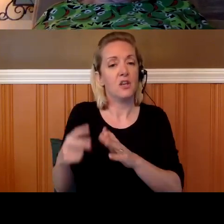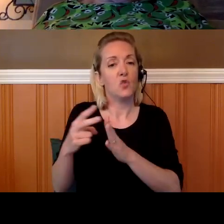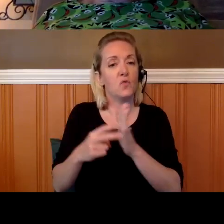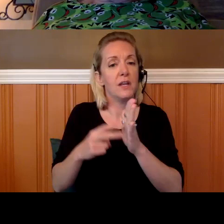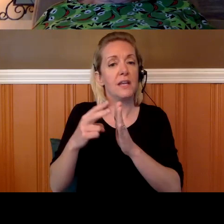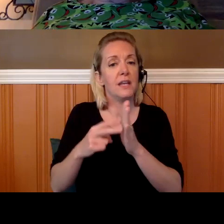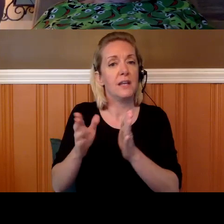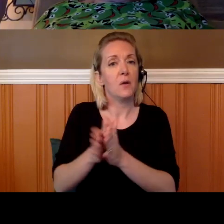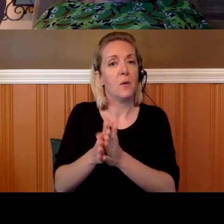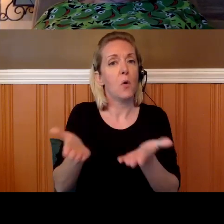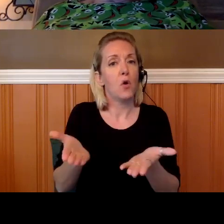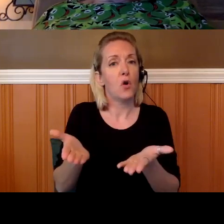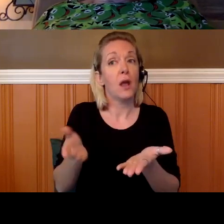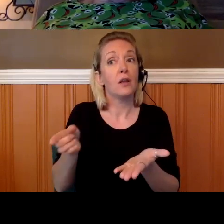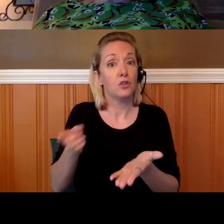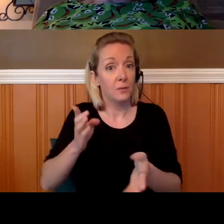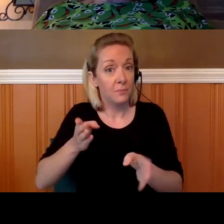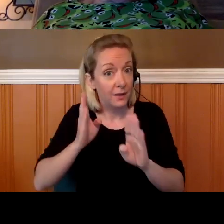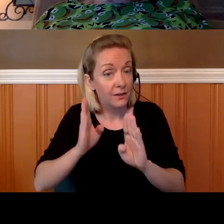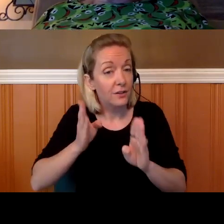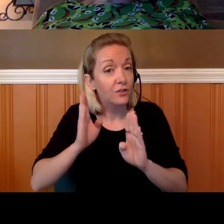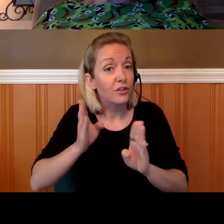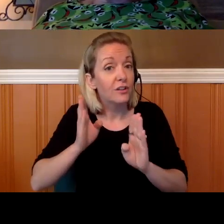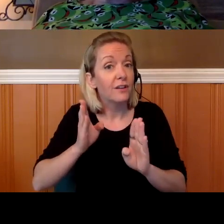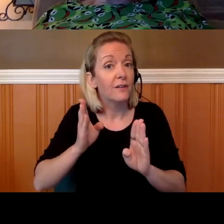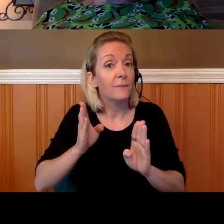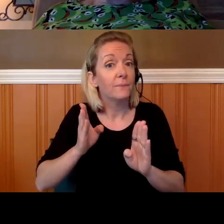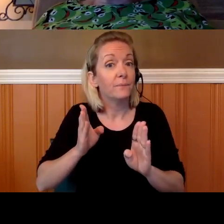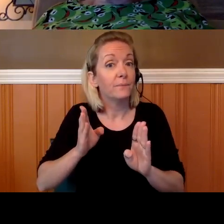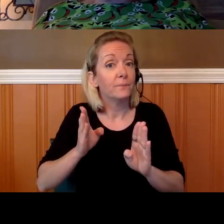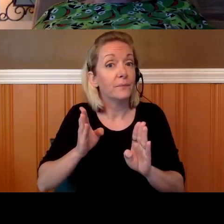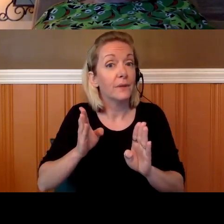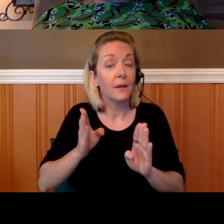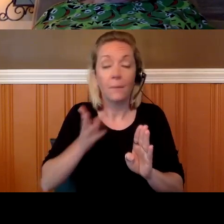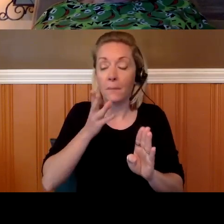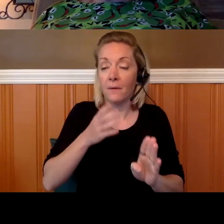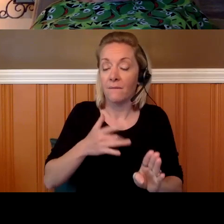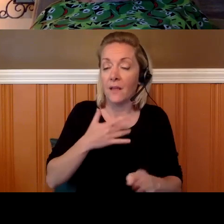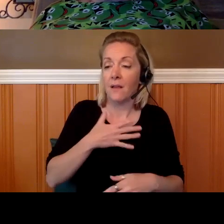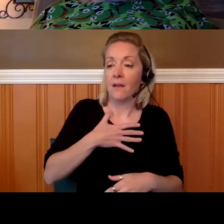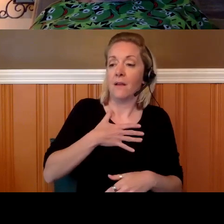book, and the child attended to it. And she really felt like